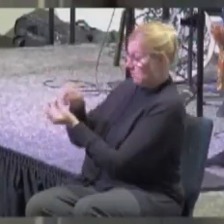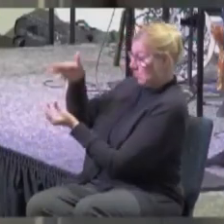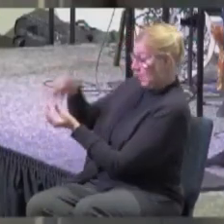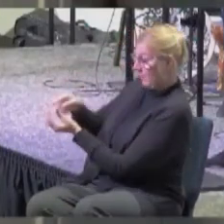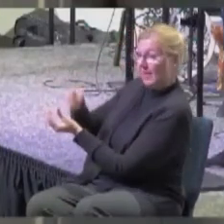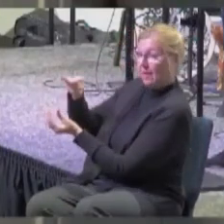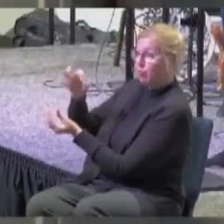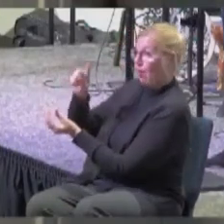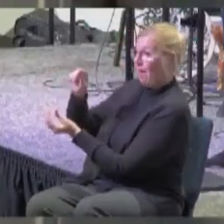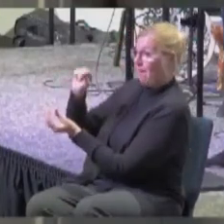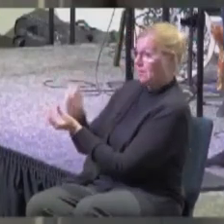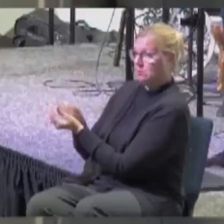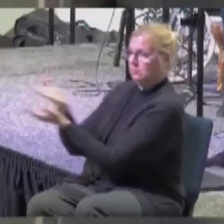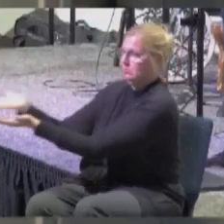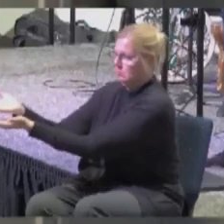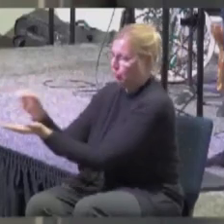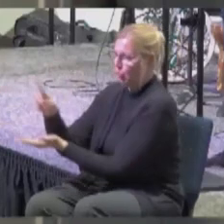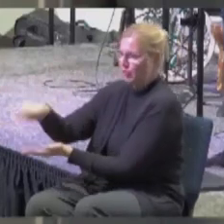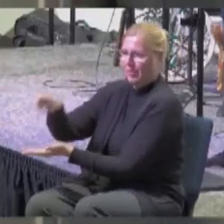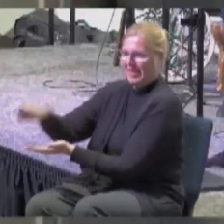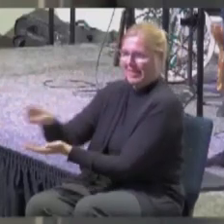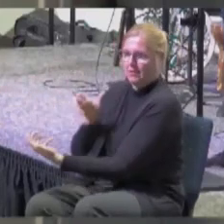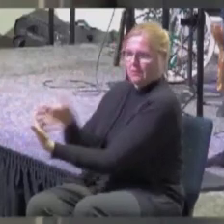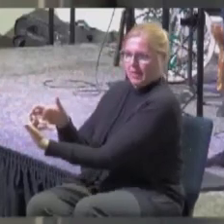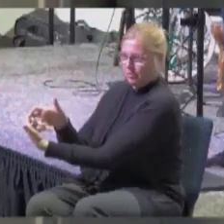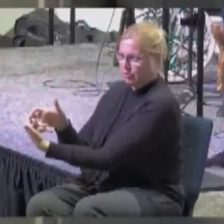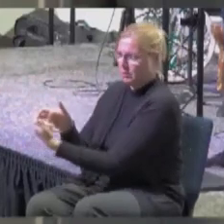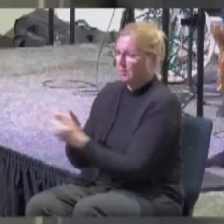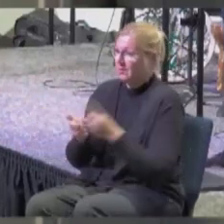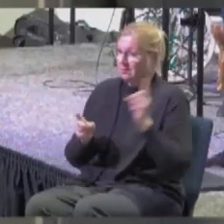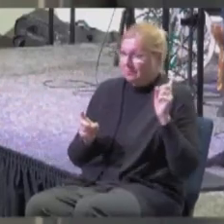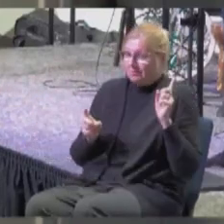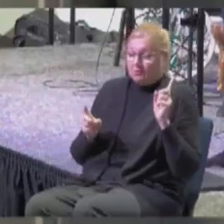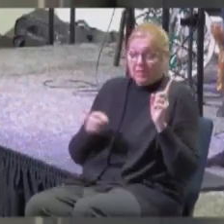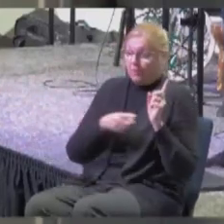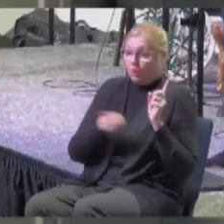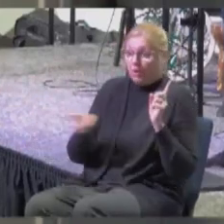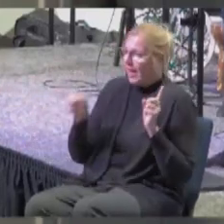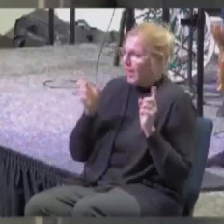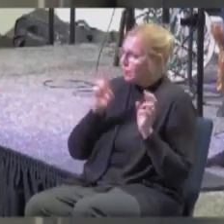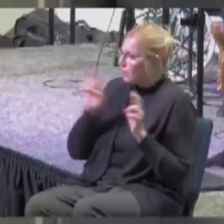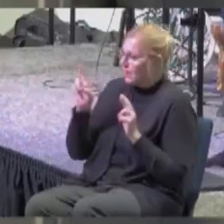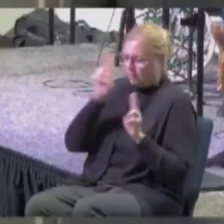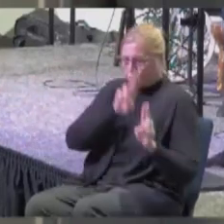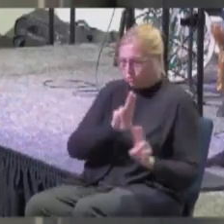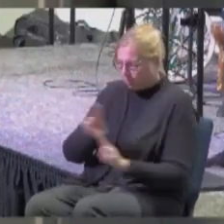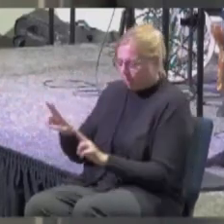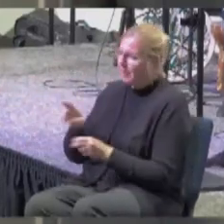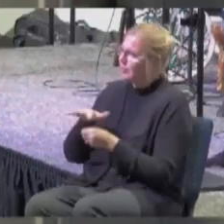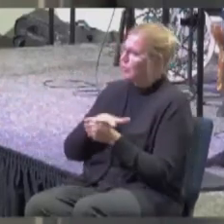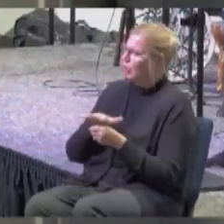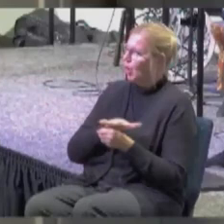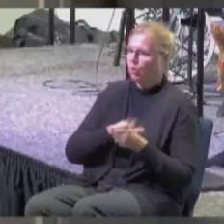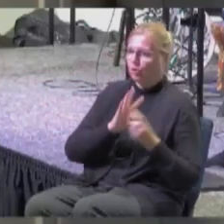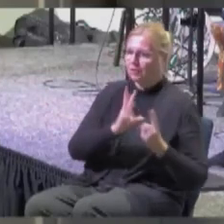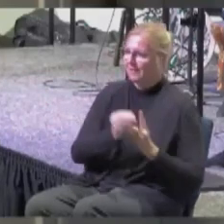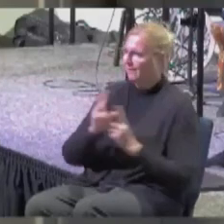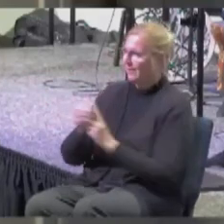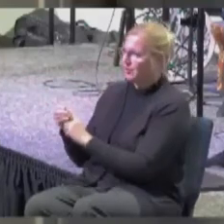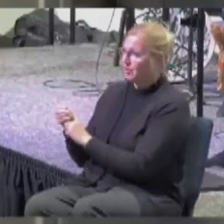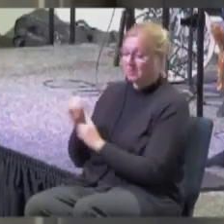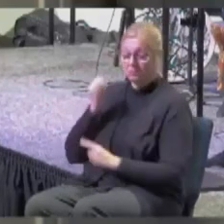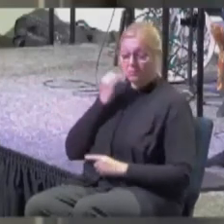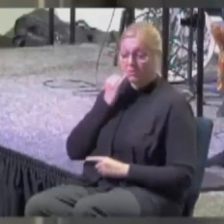localization and concerns for naturalness mean little if we're not ready to honor local definitions. And if local people